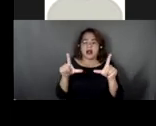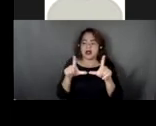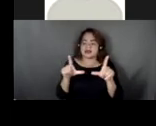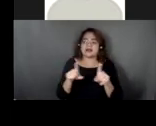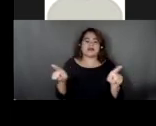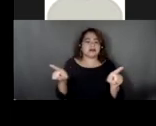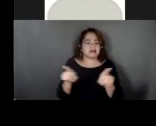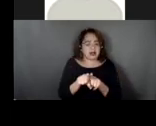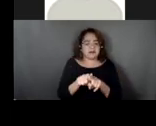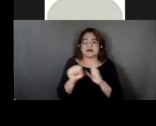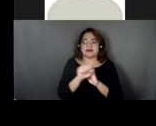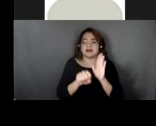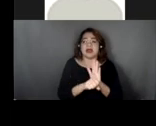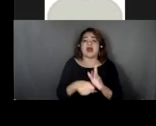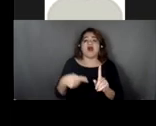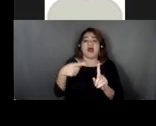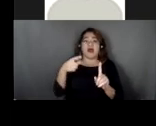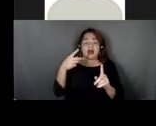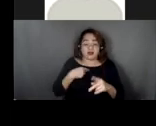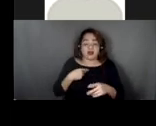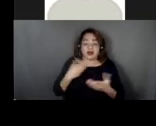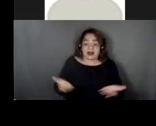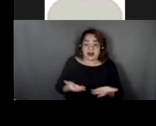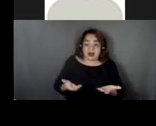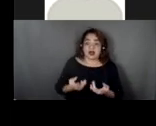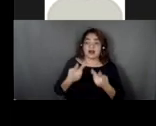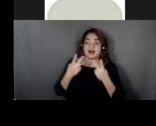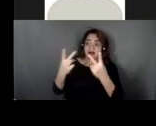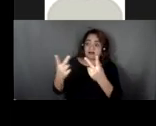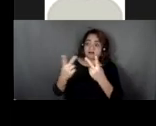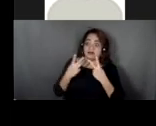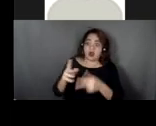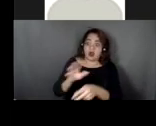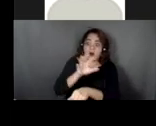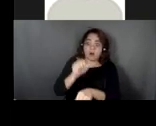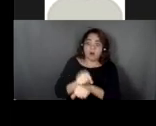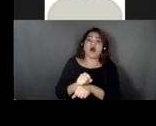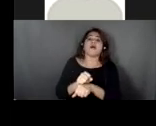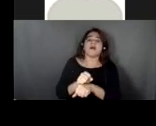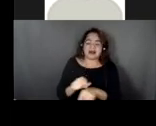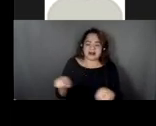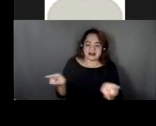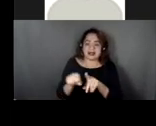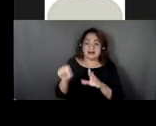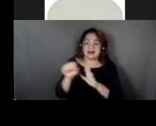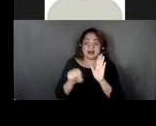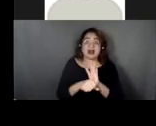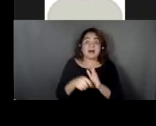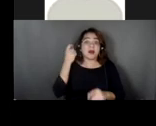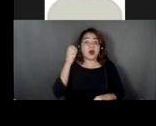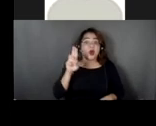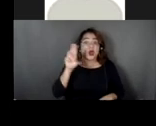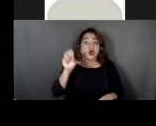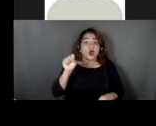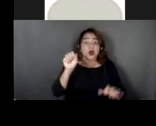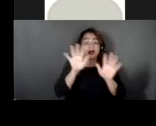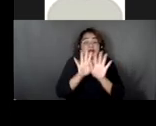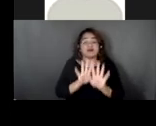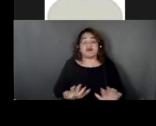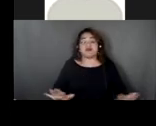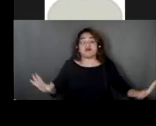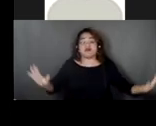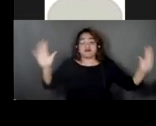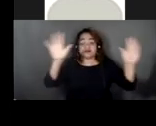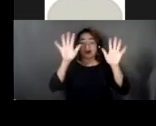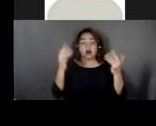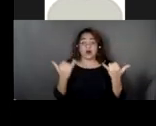from within that state. Because of the pandemic, those restrictions have been lifted across the country. So currently we're able to